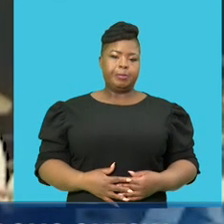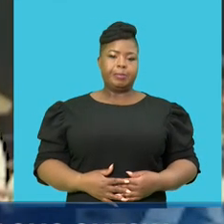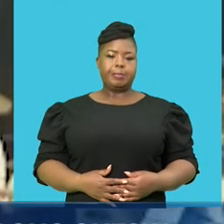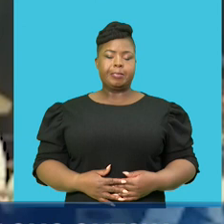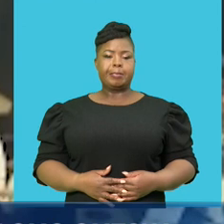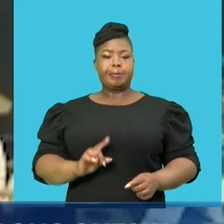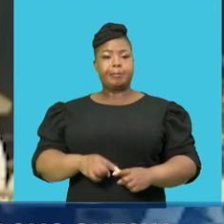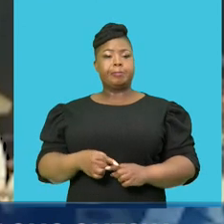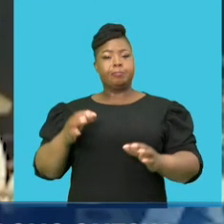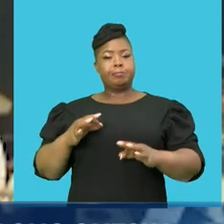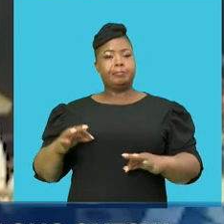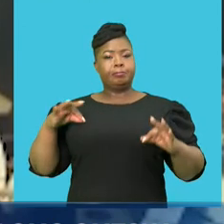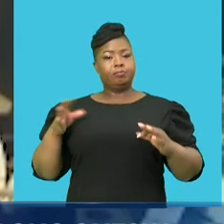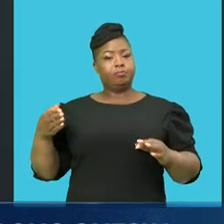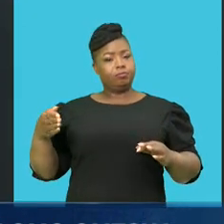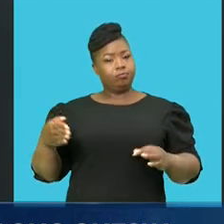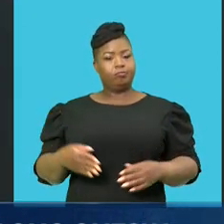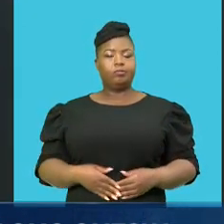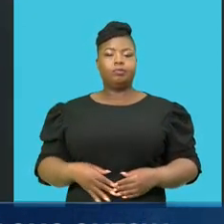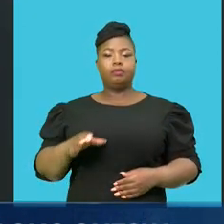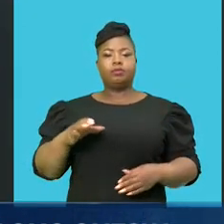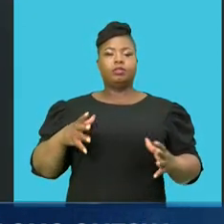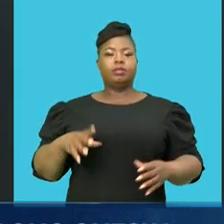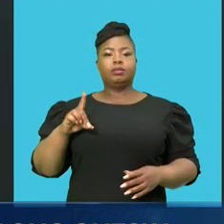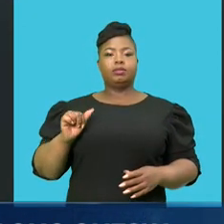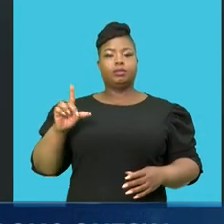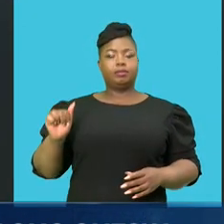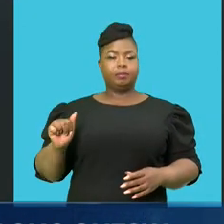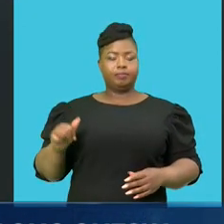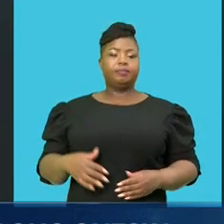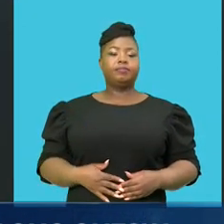Kandu hlulega na mtla. M na mtlanche.